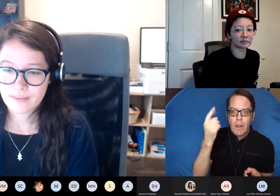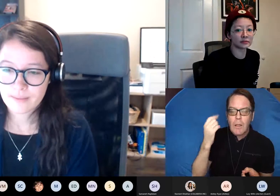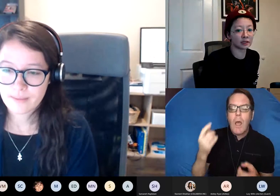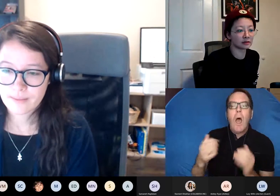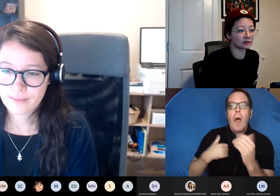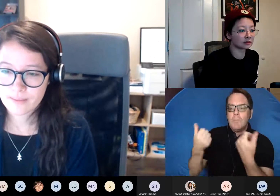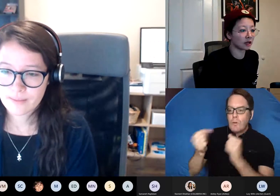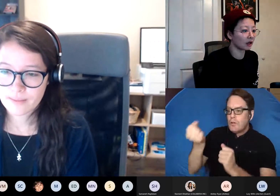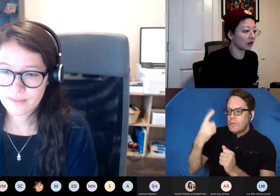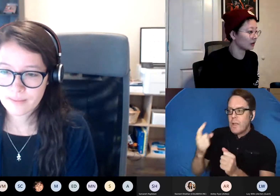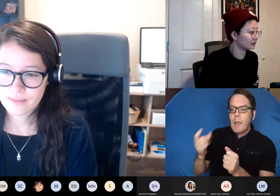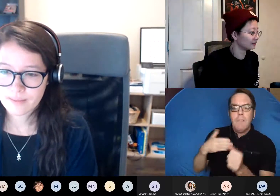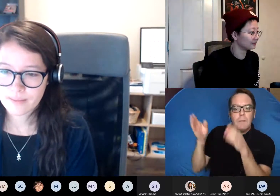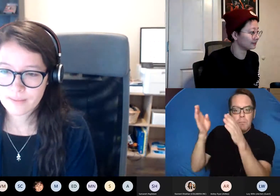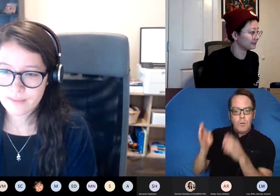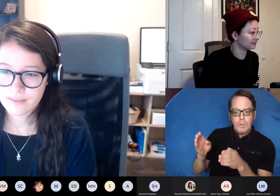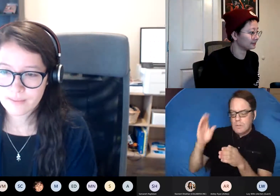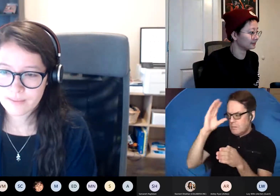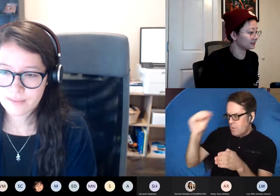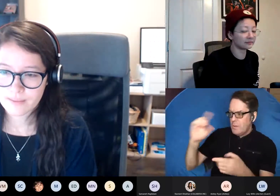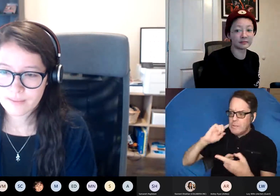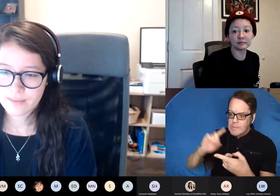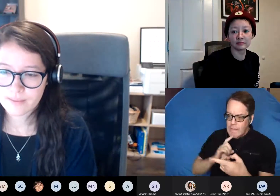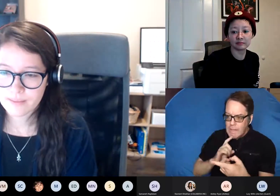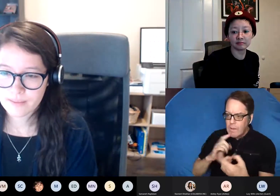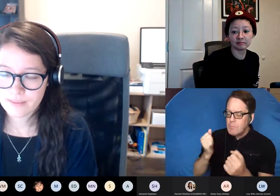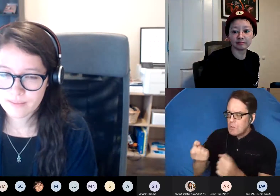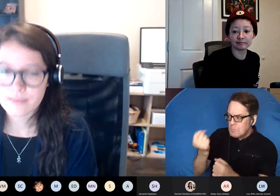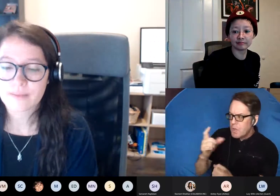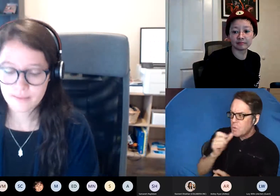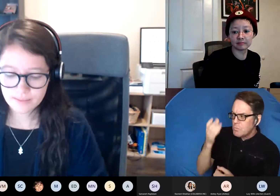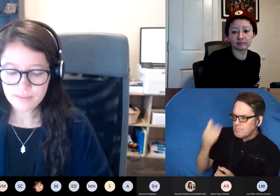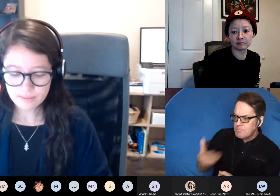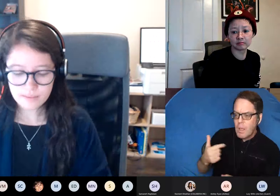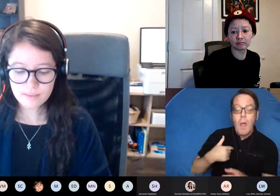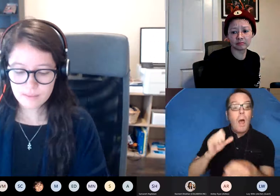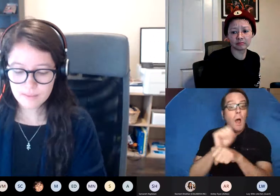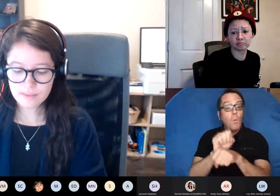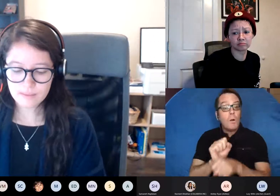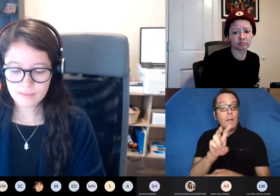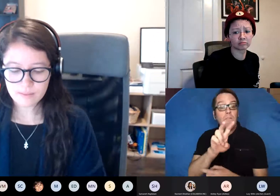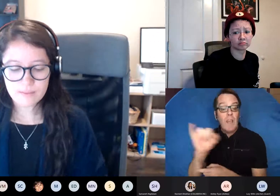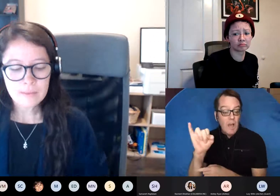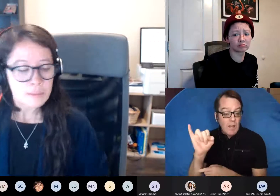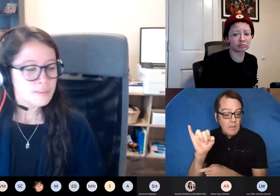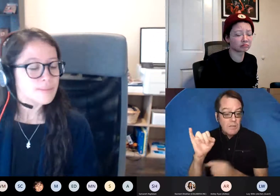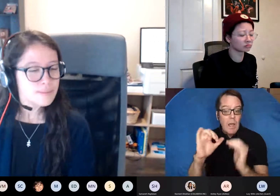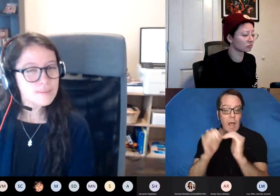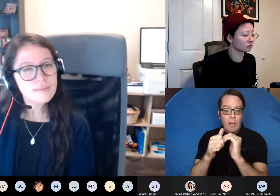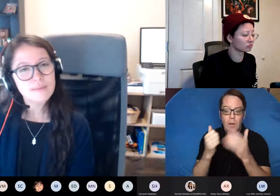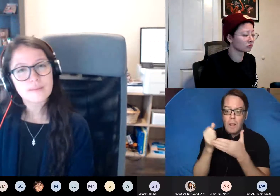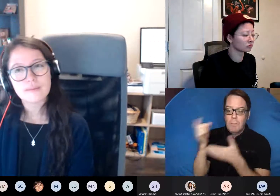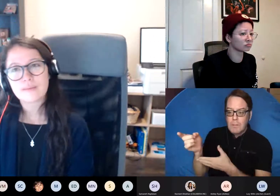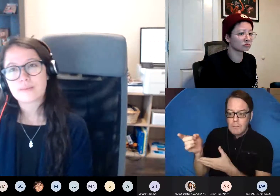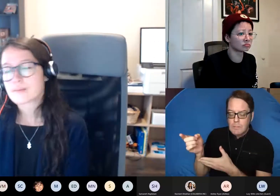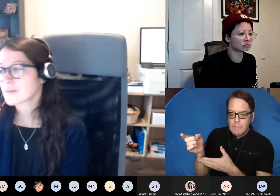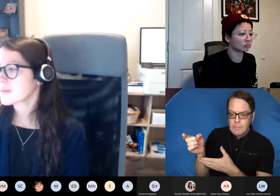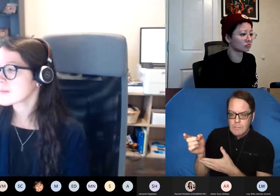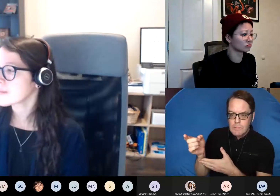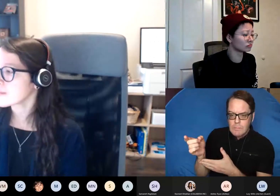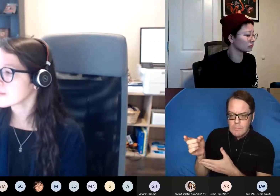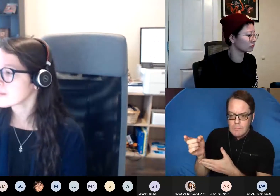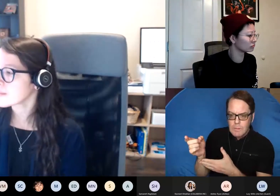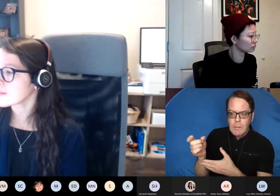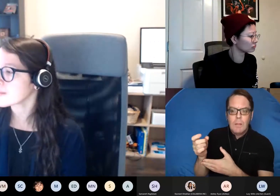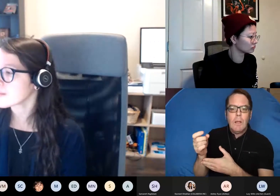and also as I work in BI, I wonder how can I help him make